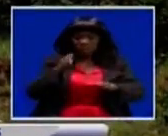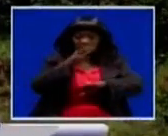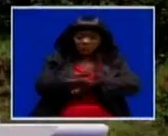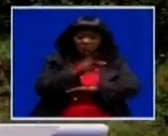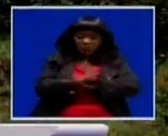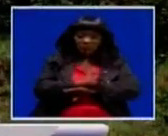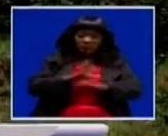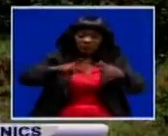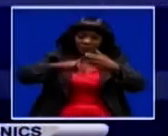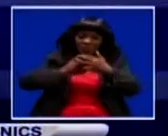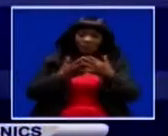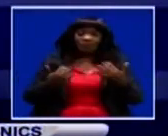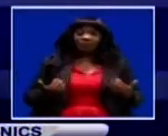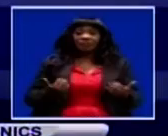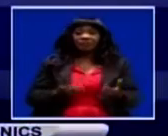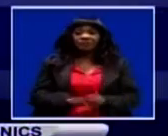clinic.